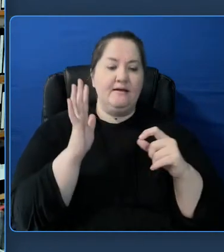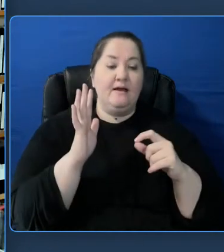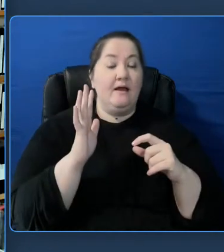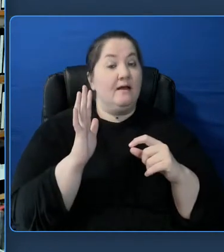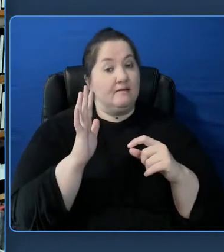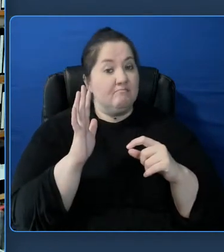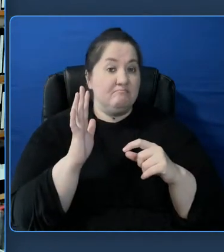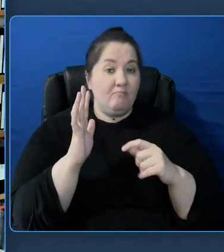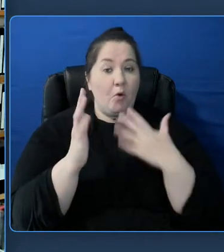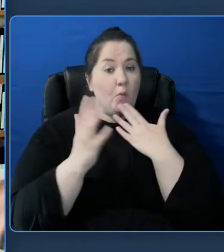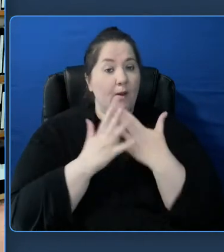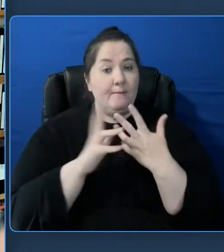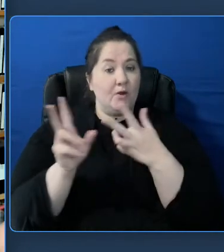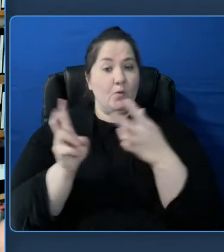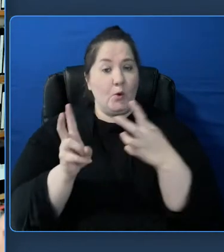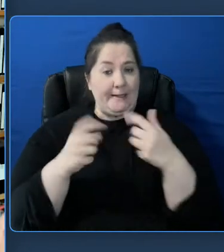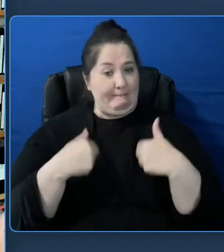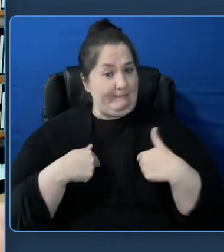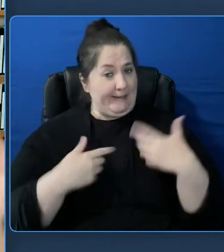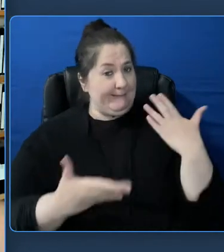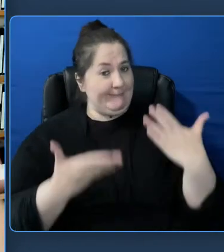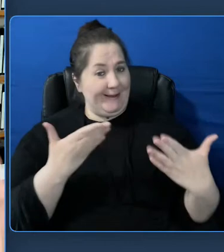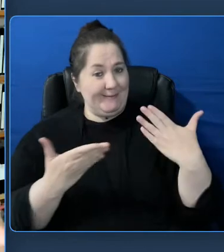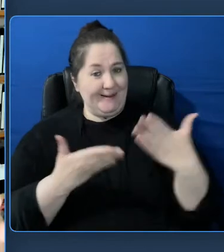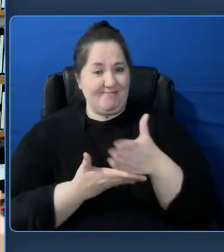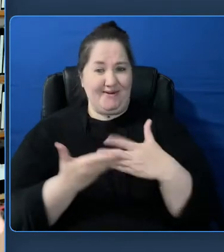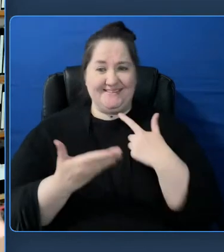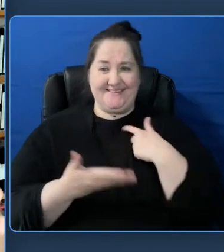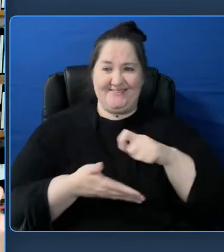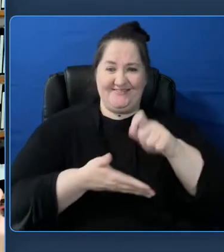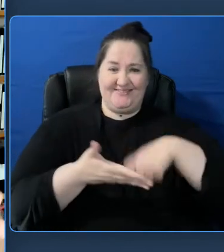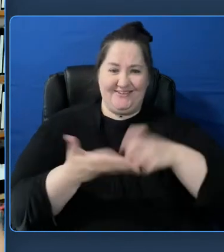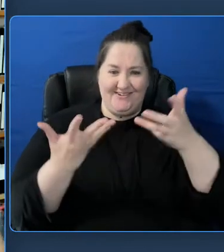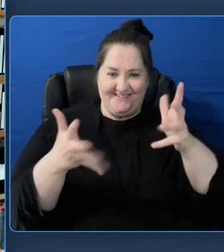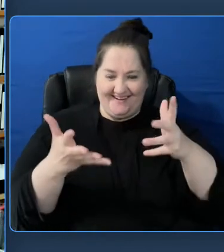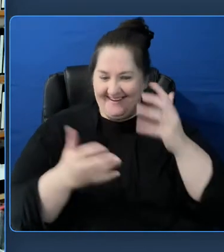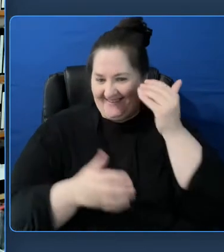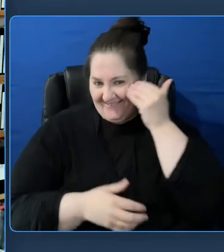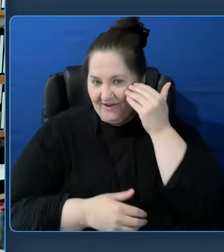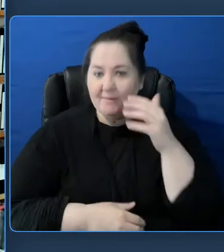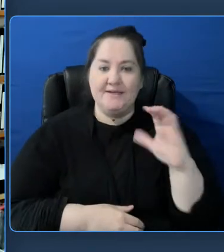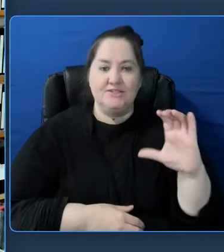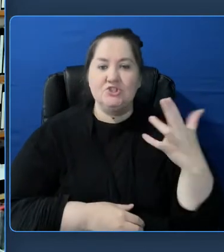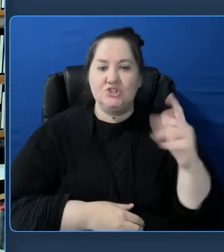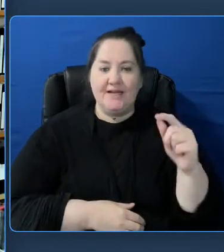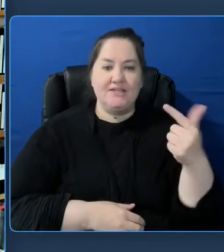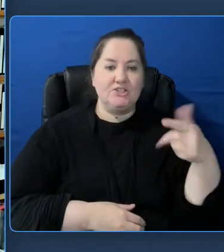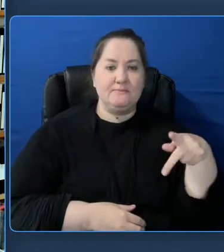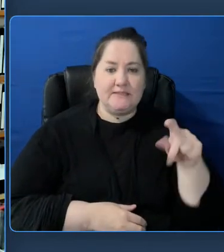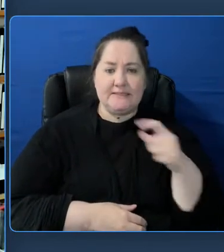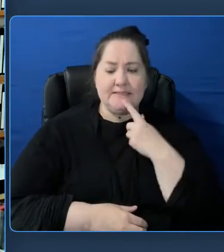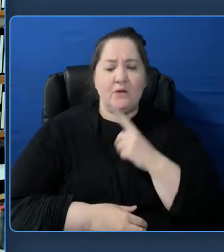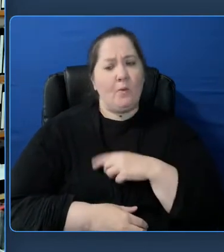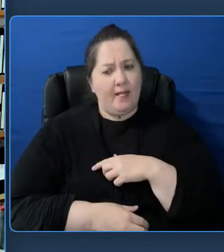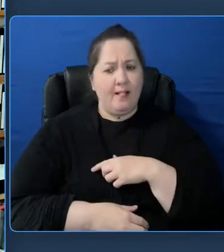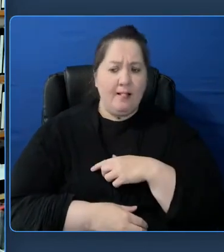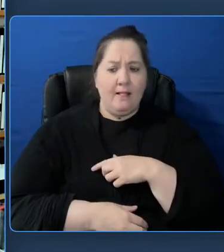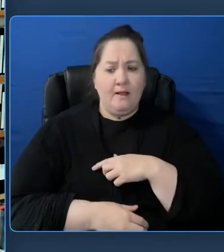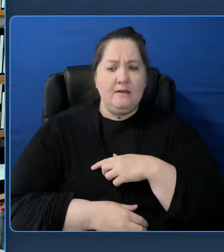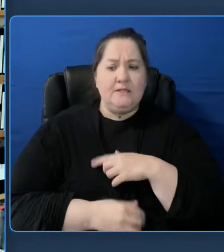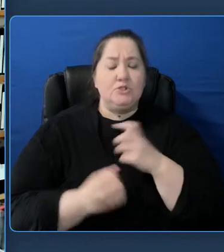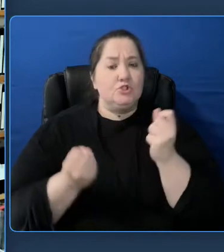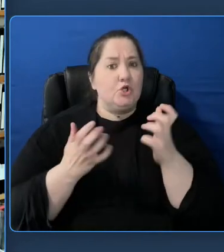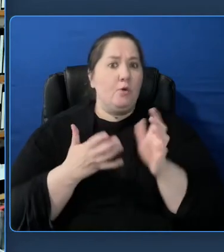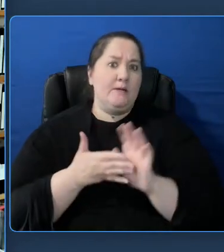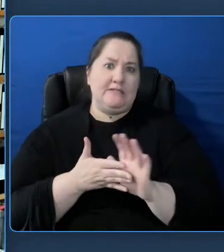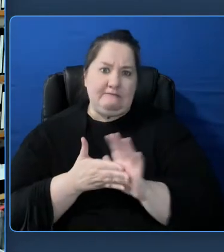may very well have been quoting me and pieces that I've written that are out on the web, came back with this essay saying, well, you know, there's so